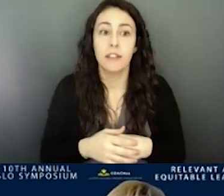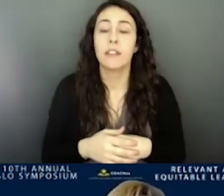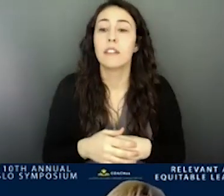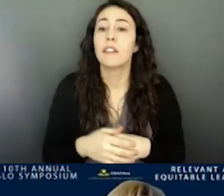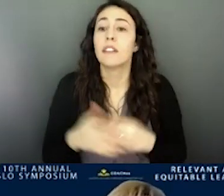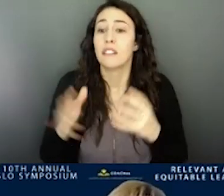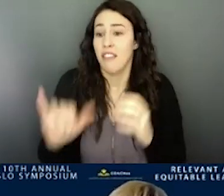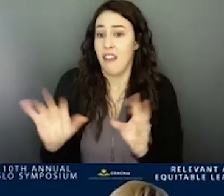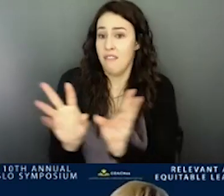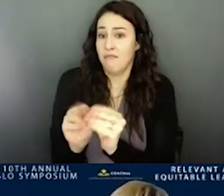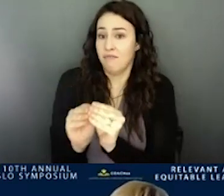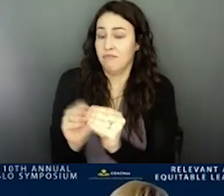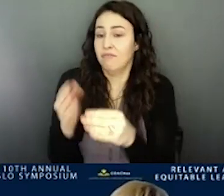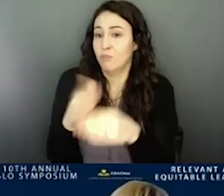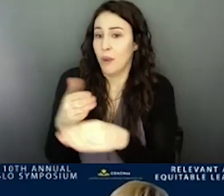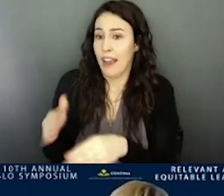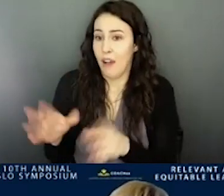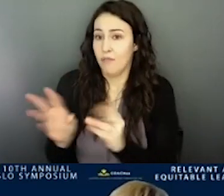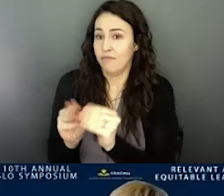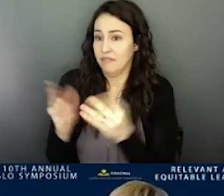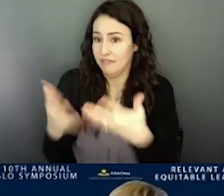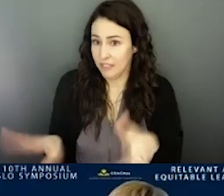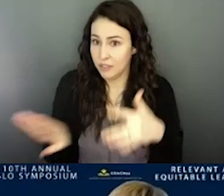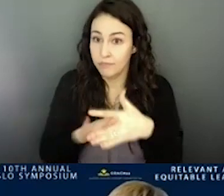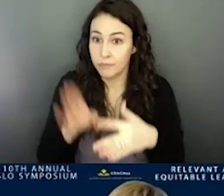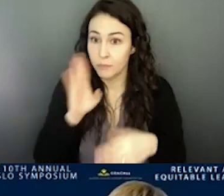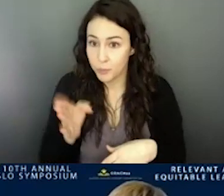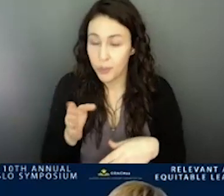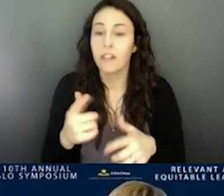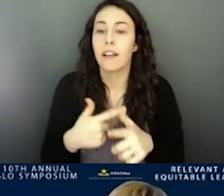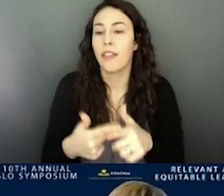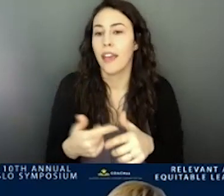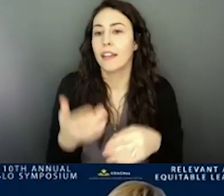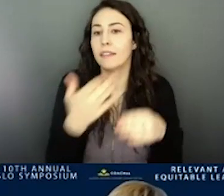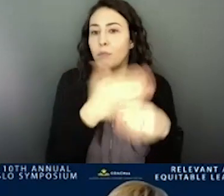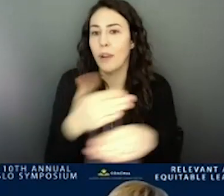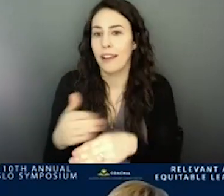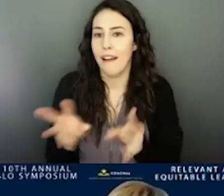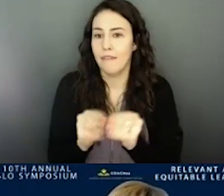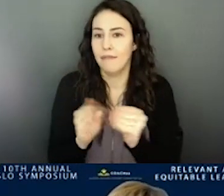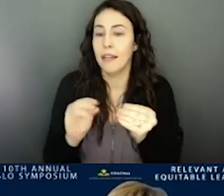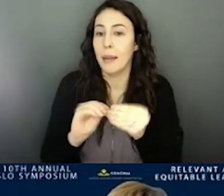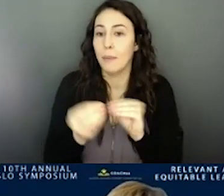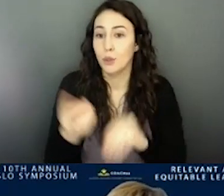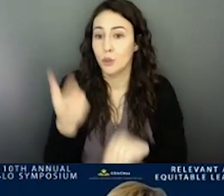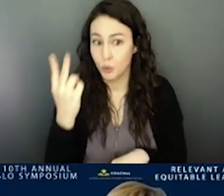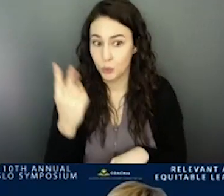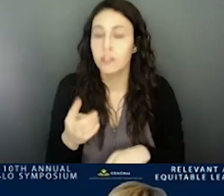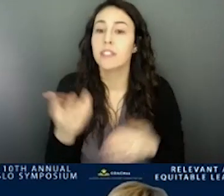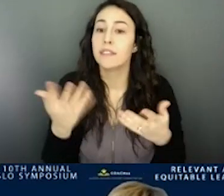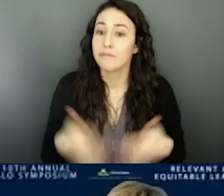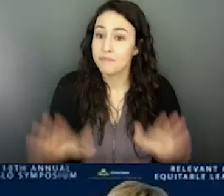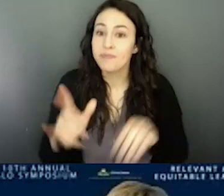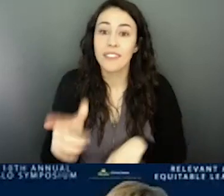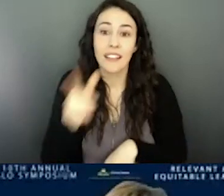that session, and then our breakout session number 2. We'll move into a lunch break, enjoy a lunch,